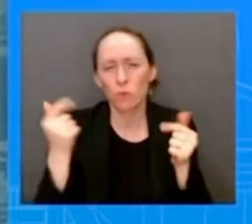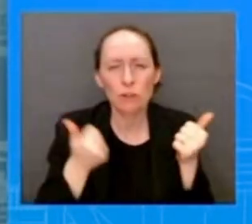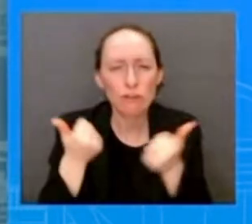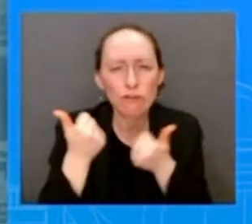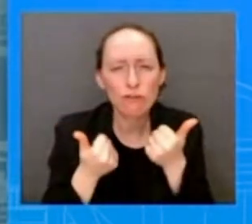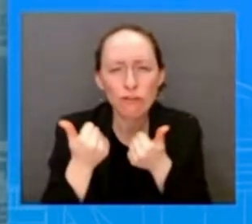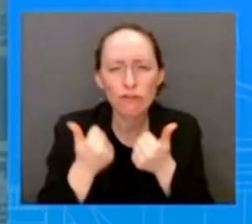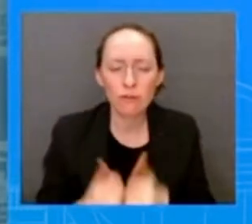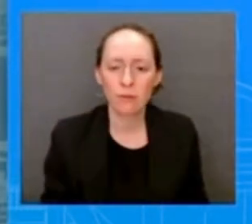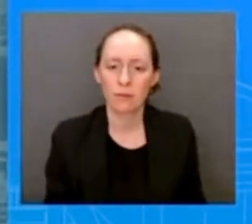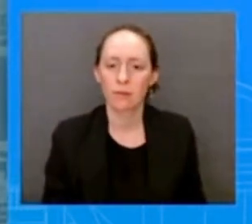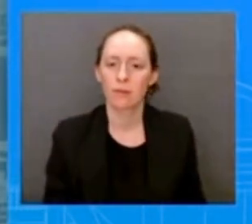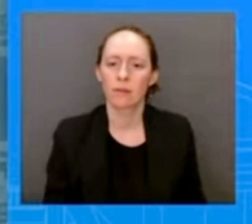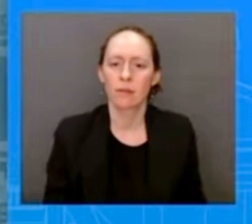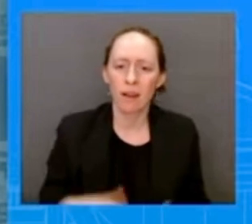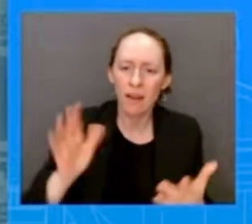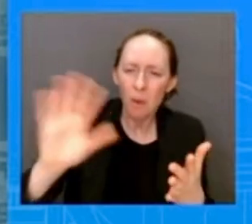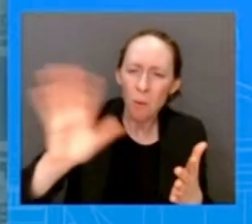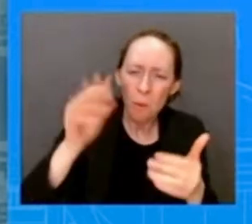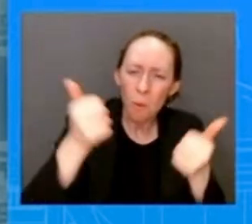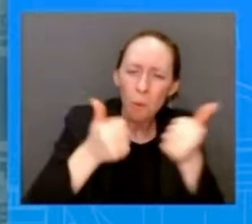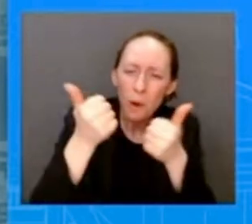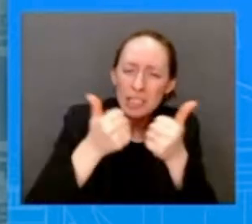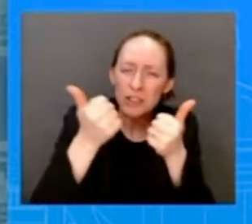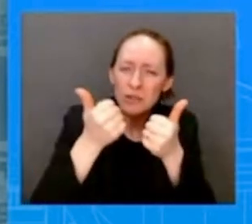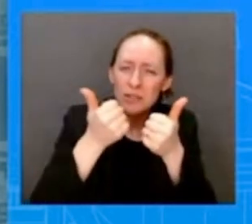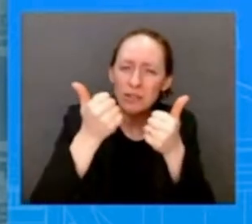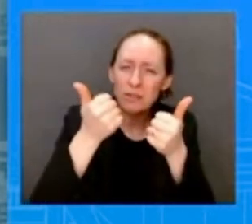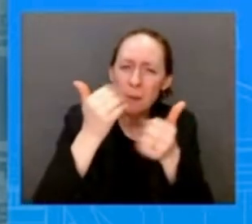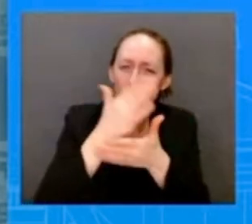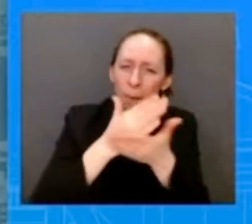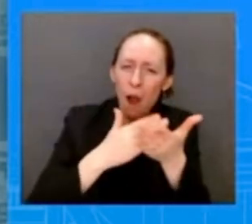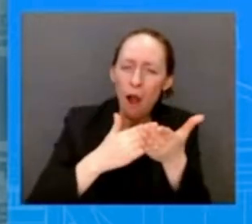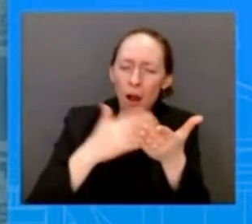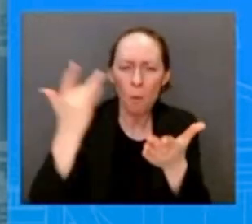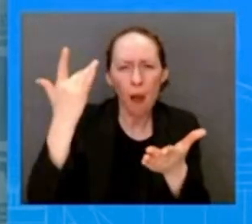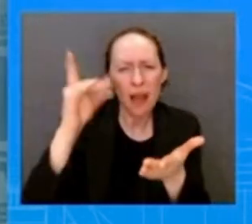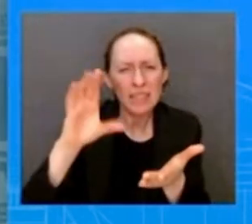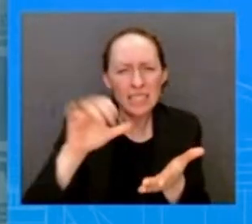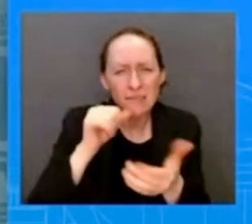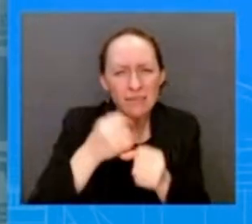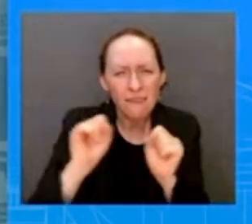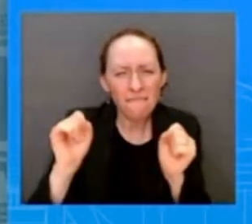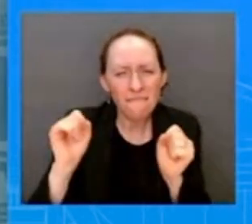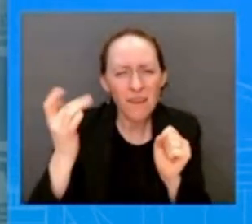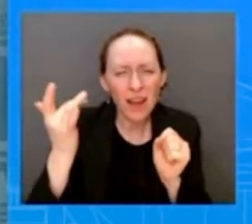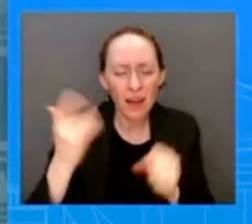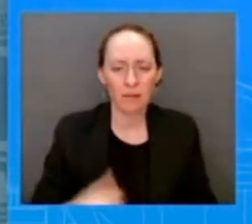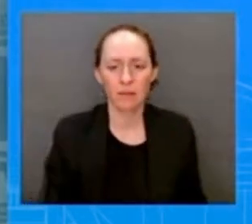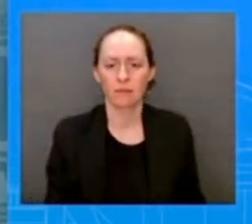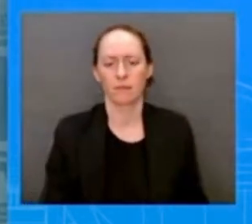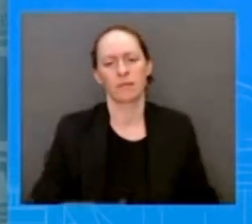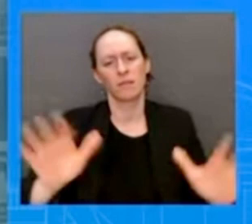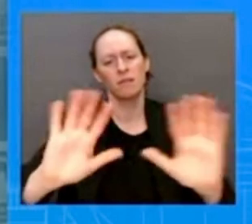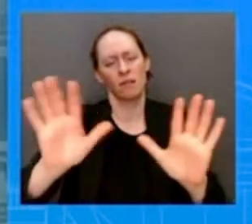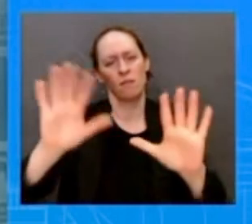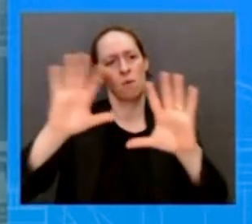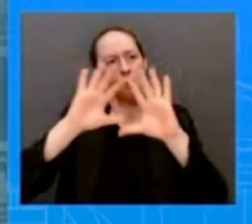feel like makes DC unsafe? No, I understand. The broad concept of it is that he wants to make sure